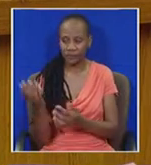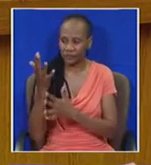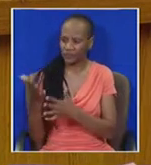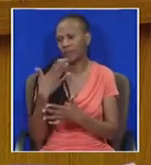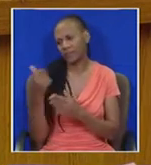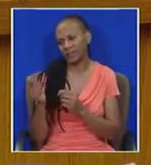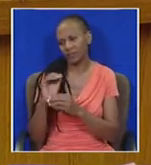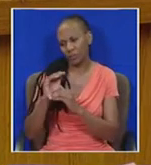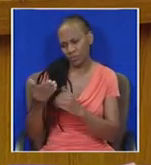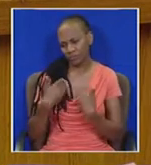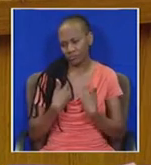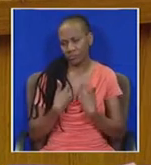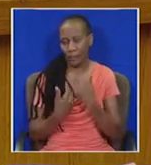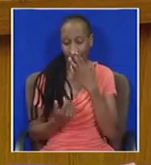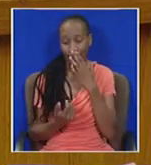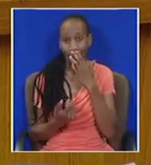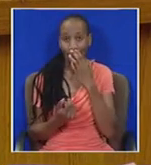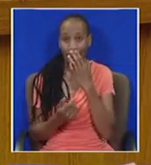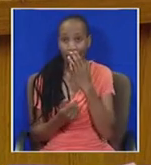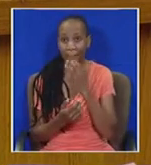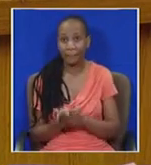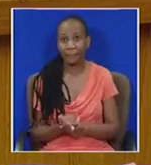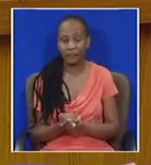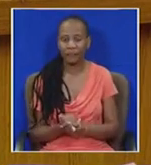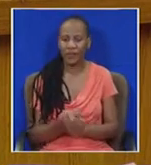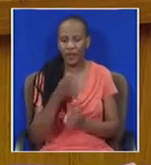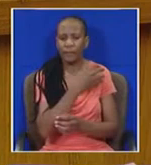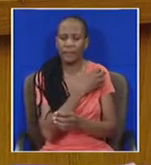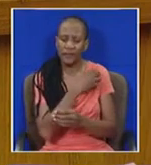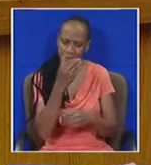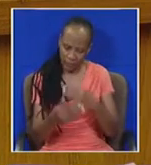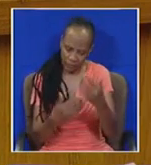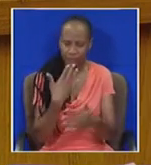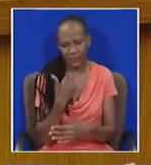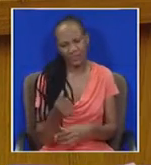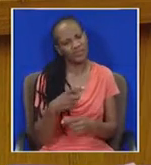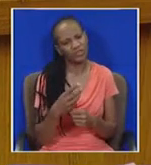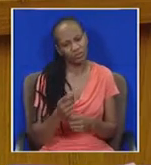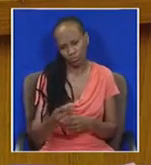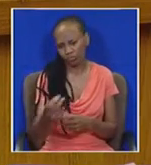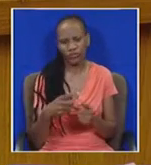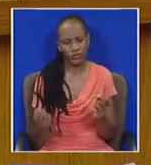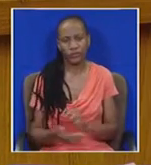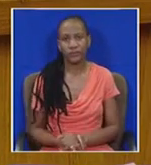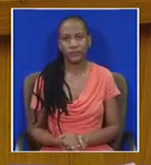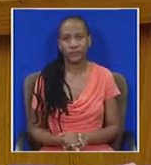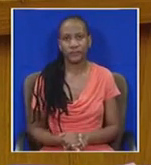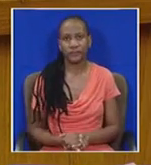protection as I close. Honorable Minister, you are protected. Thank you. Please finish.